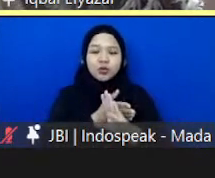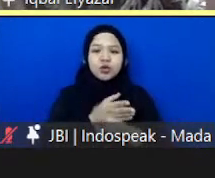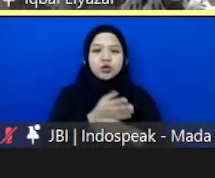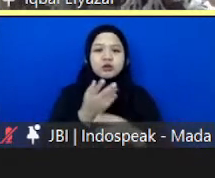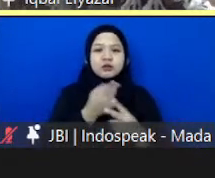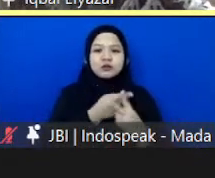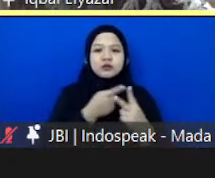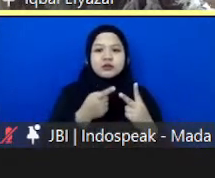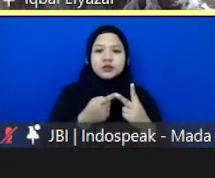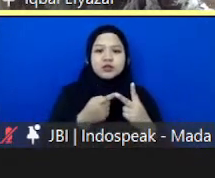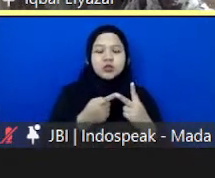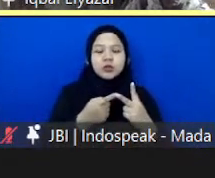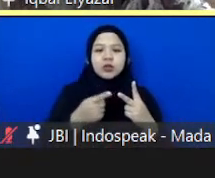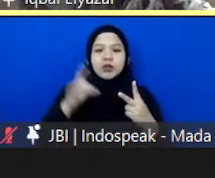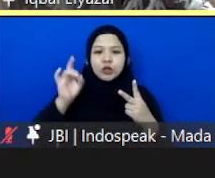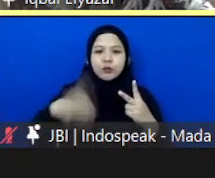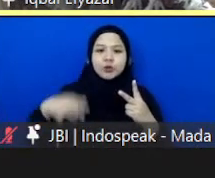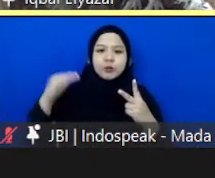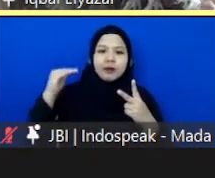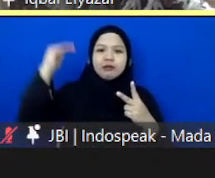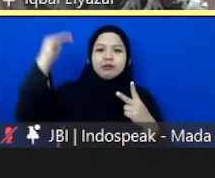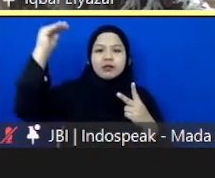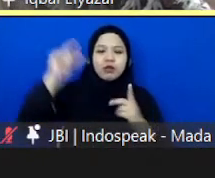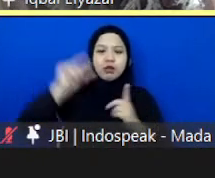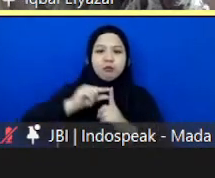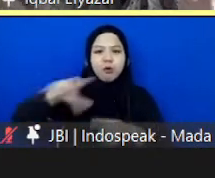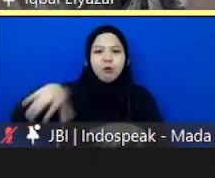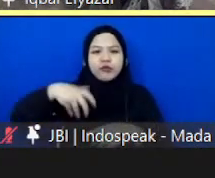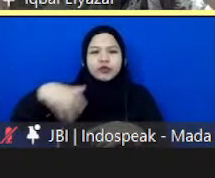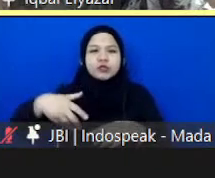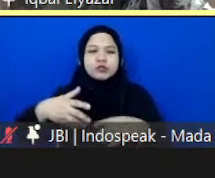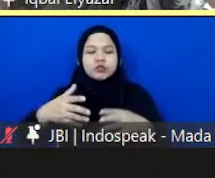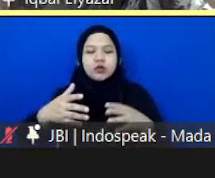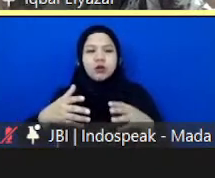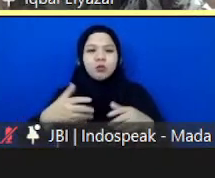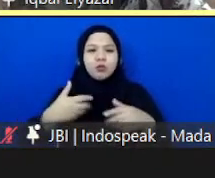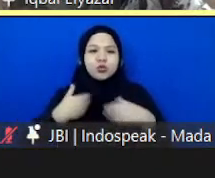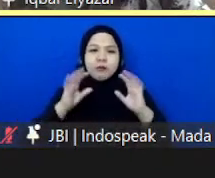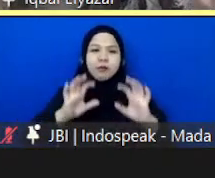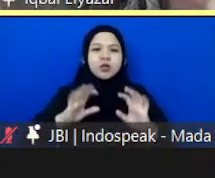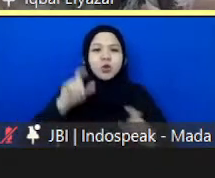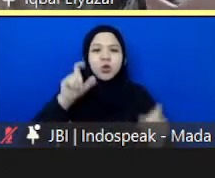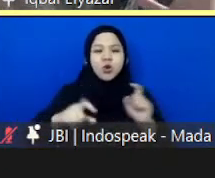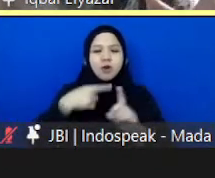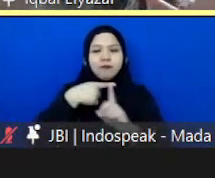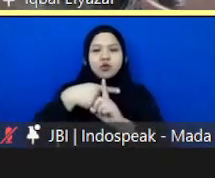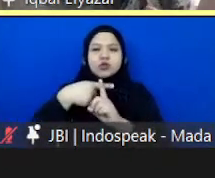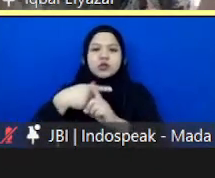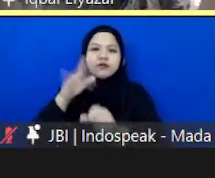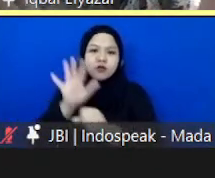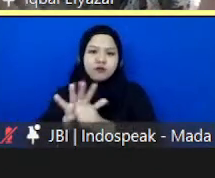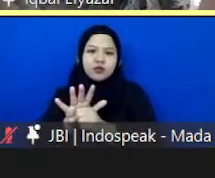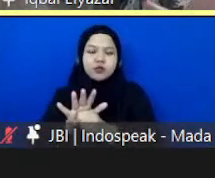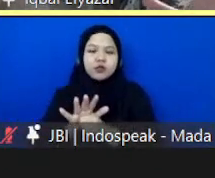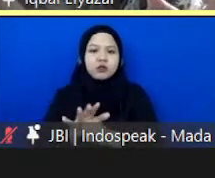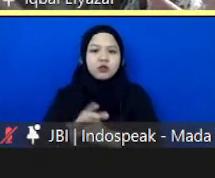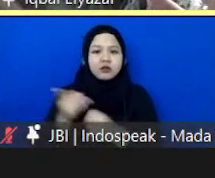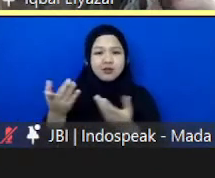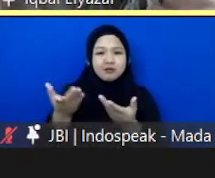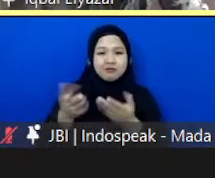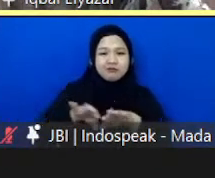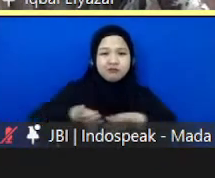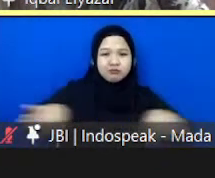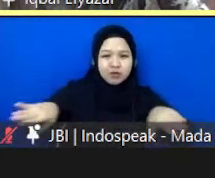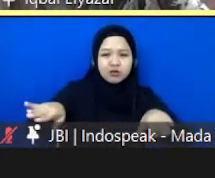the top 5 provinces contribute to the COVID in the countries. So you will see the difference between the willingness